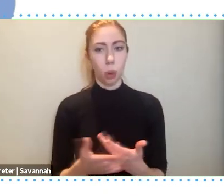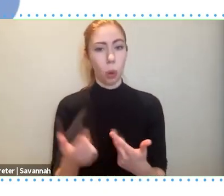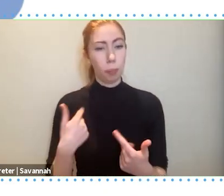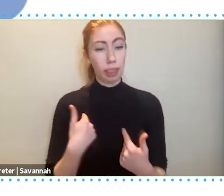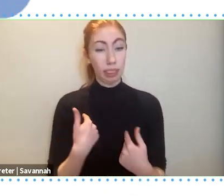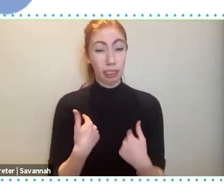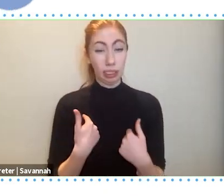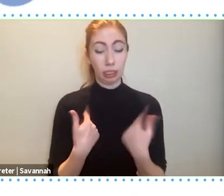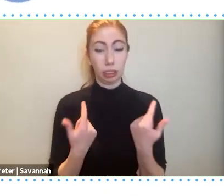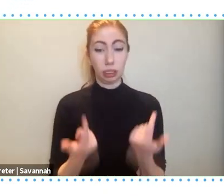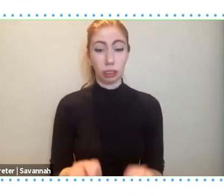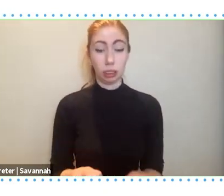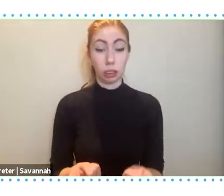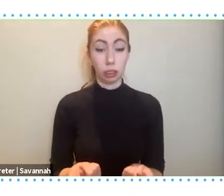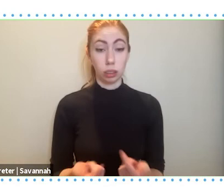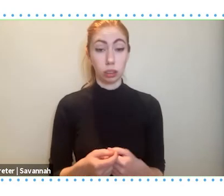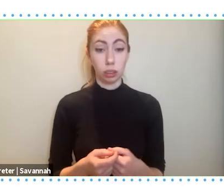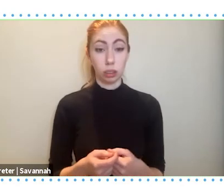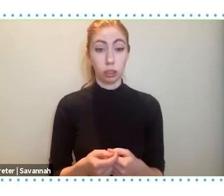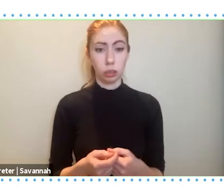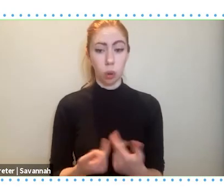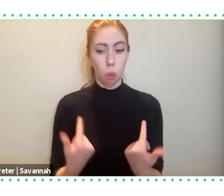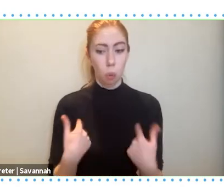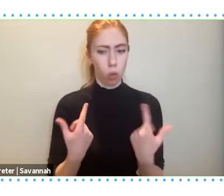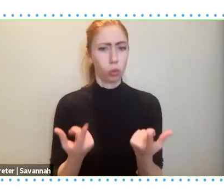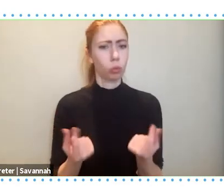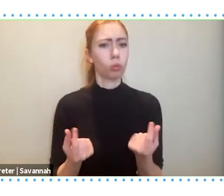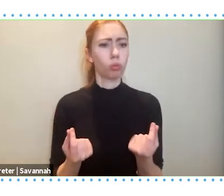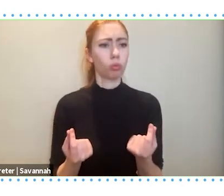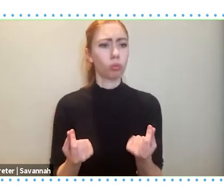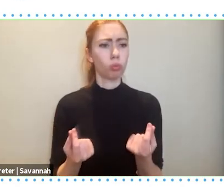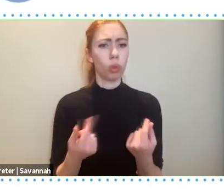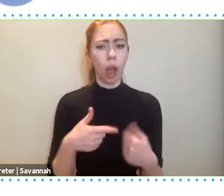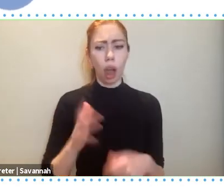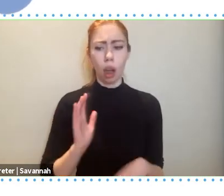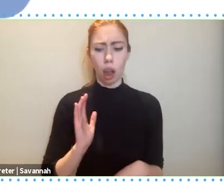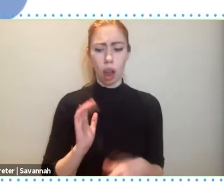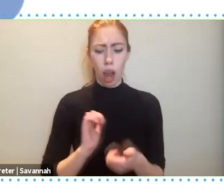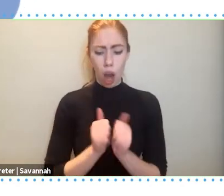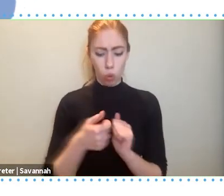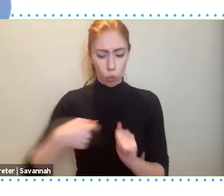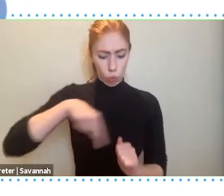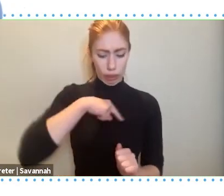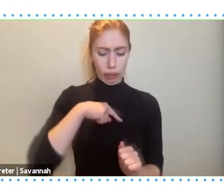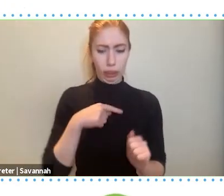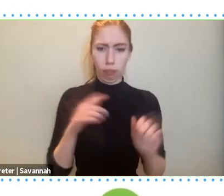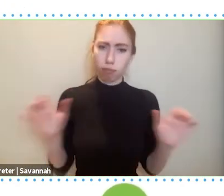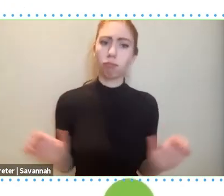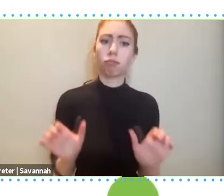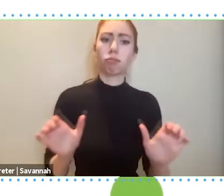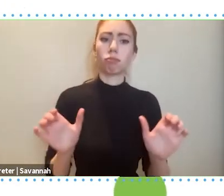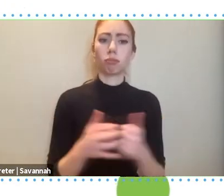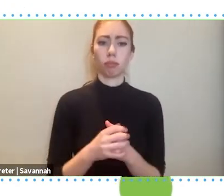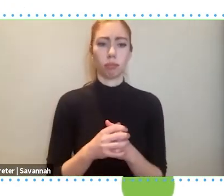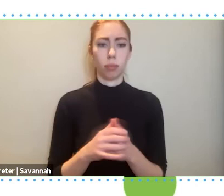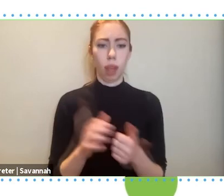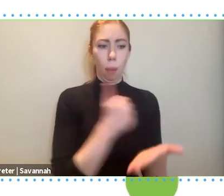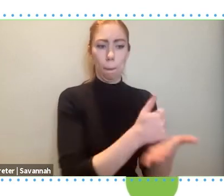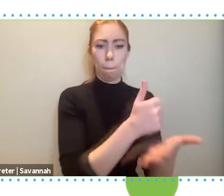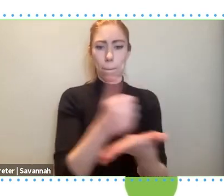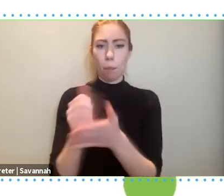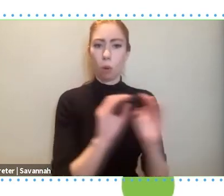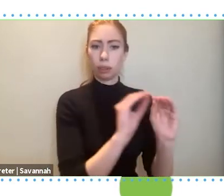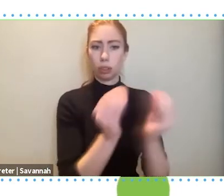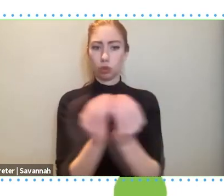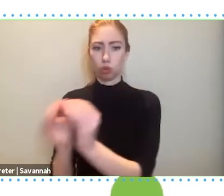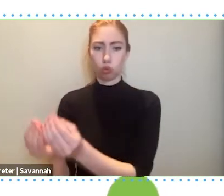come forward to say, well, so what can we do here? And what you'll see in the report is I'm